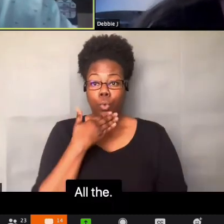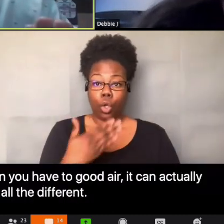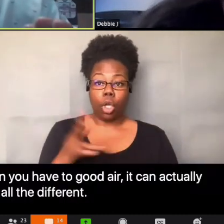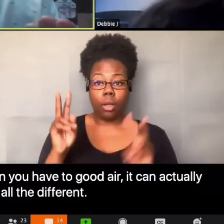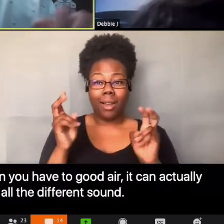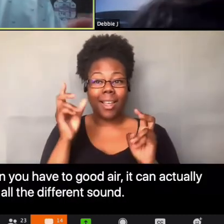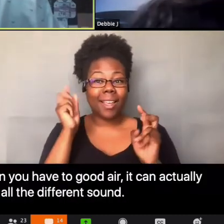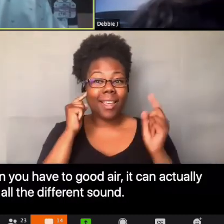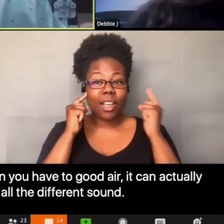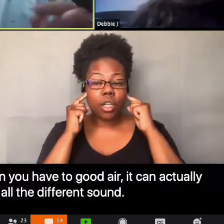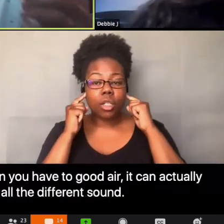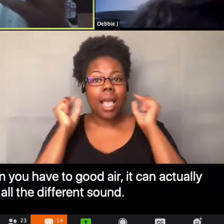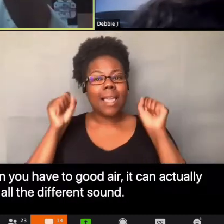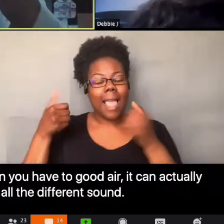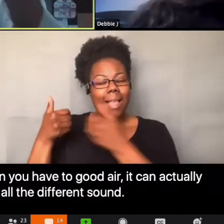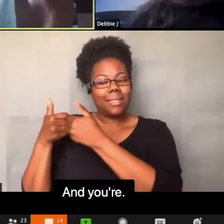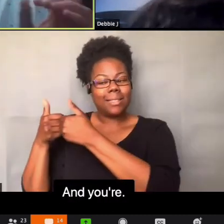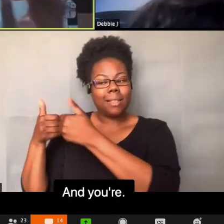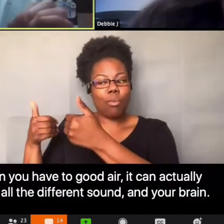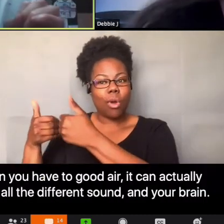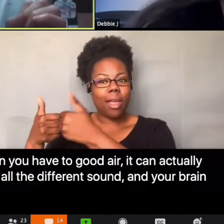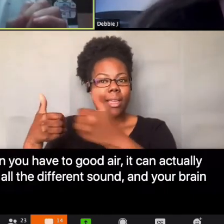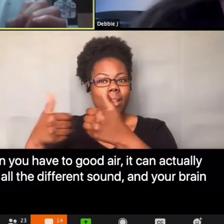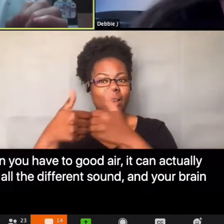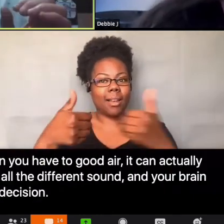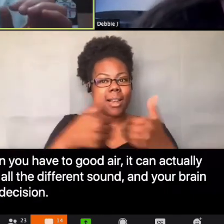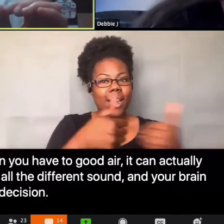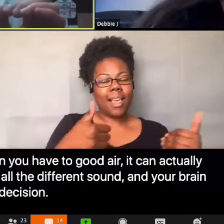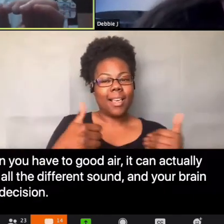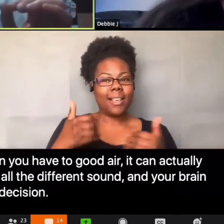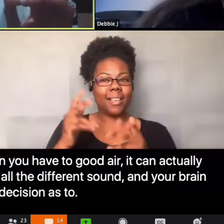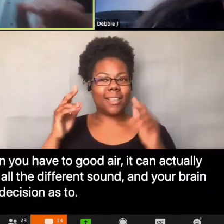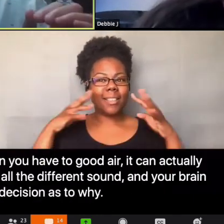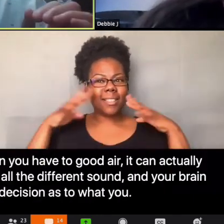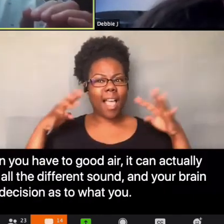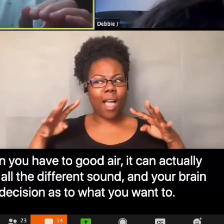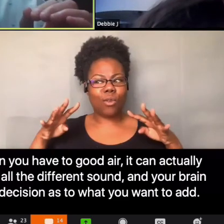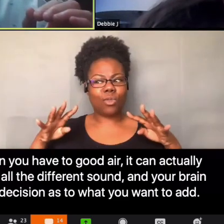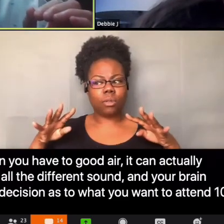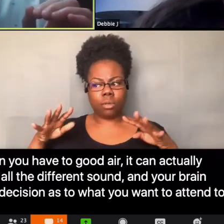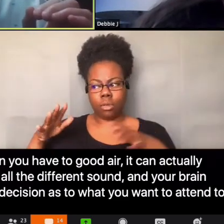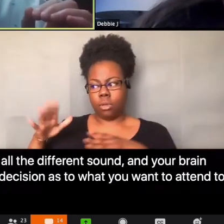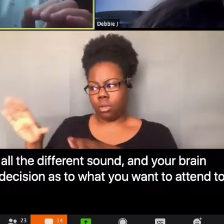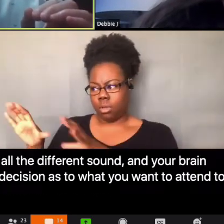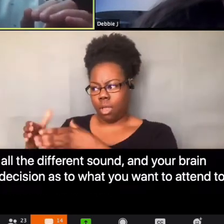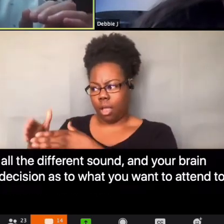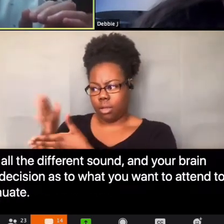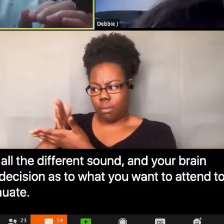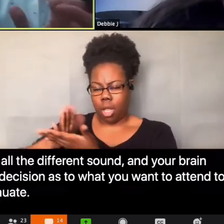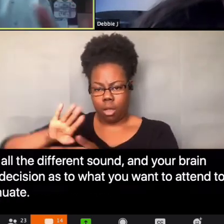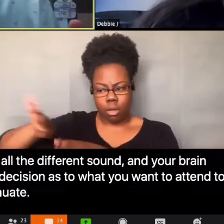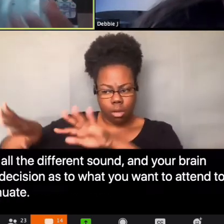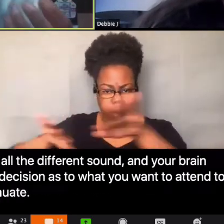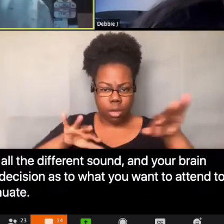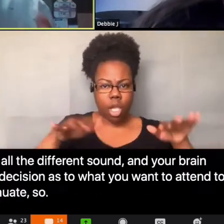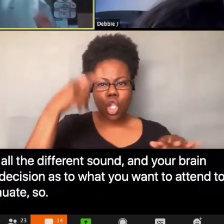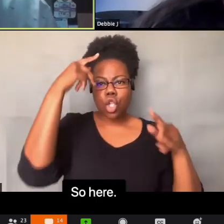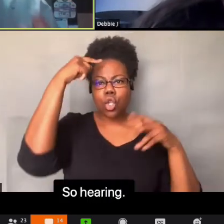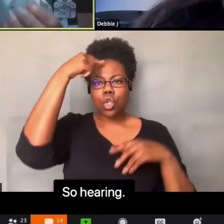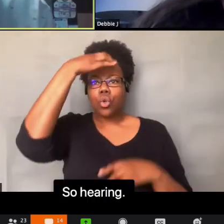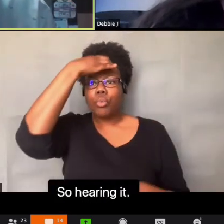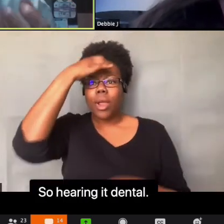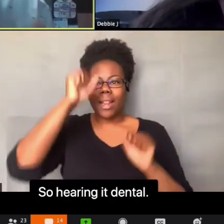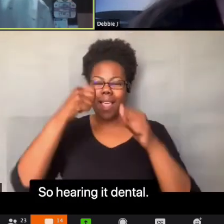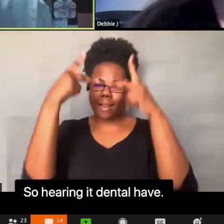different sounds, and your brain makes a decision as to what you want to attend to and attenuate. So hearing aids